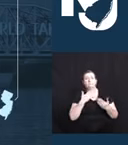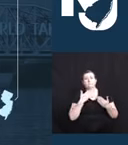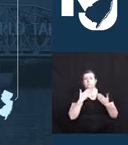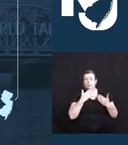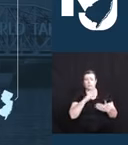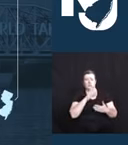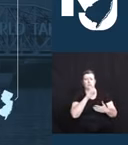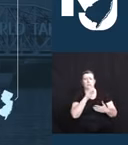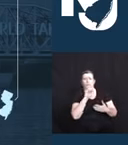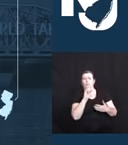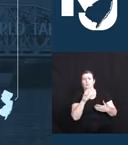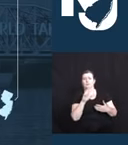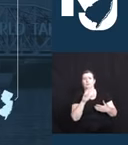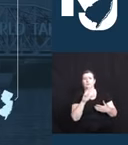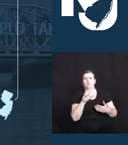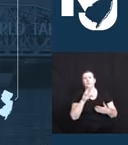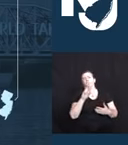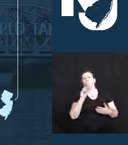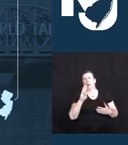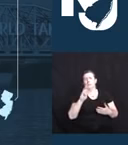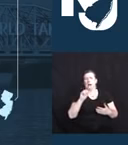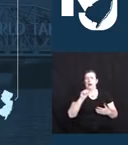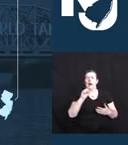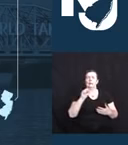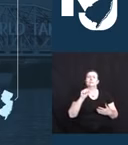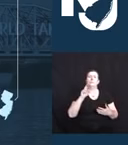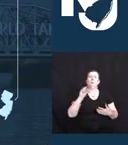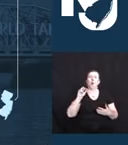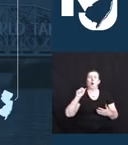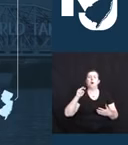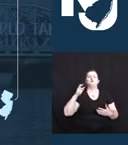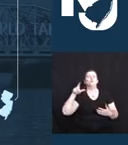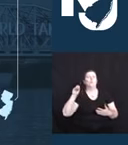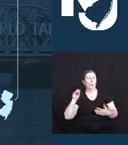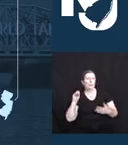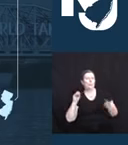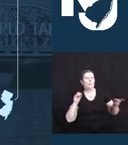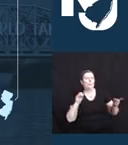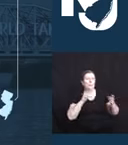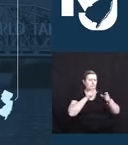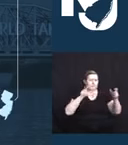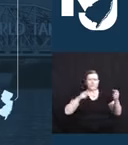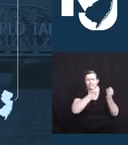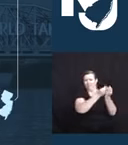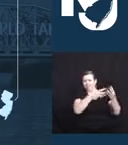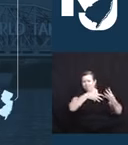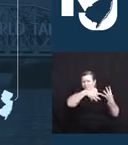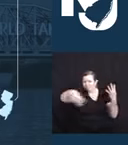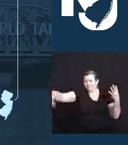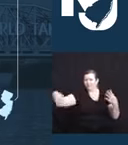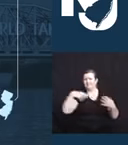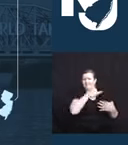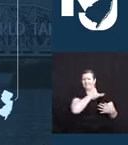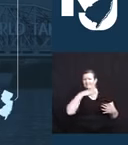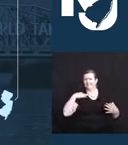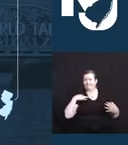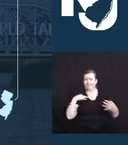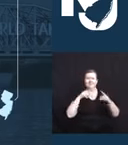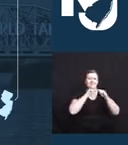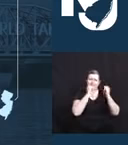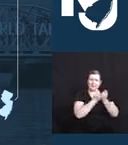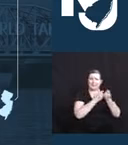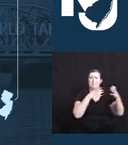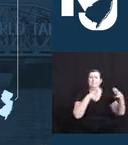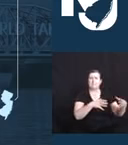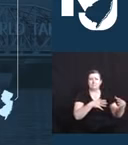Rob Acero-Angelo on down to the folks working the phones and helping residents online who have answered the call of service to help